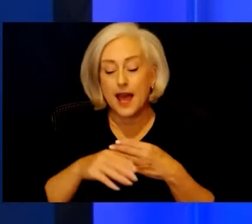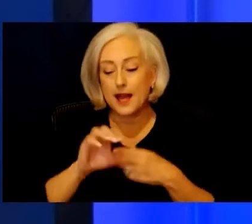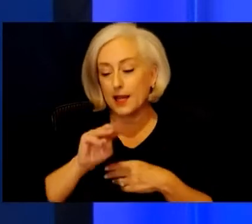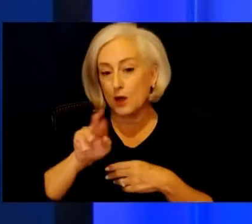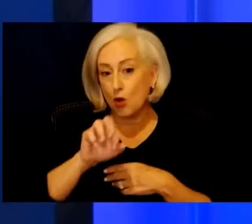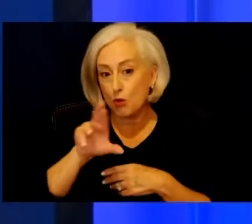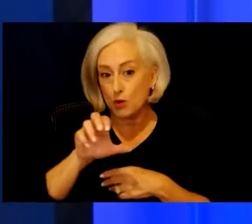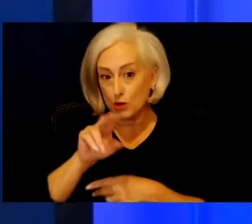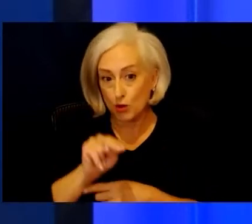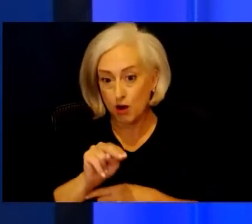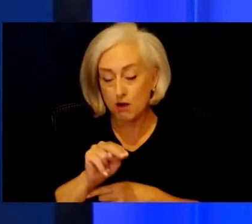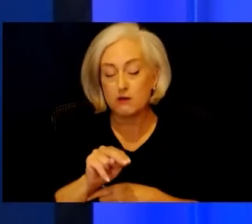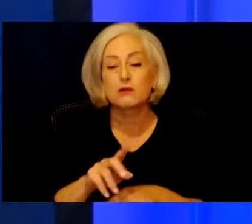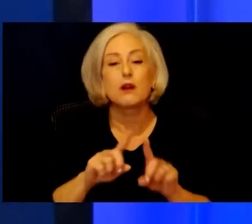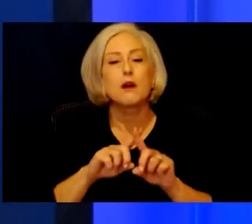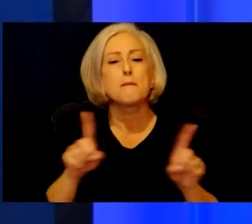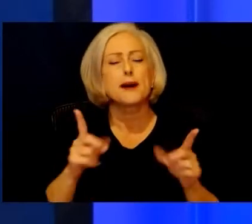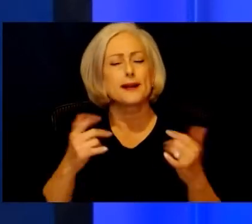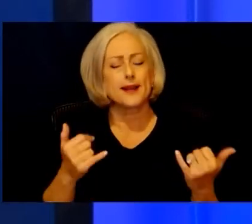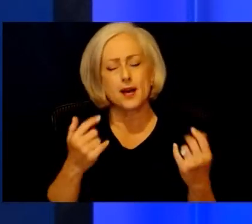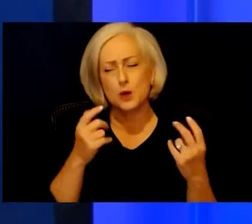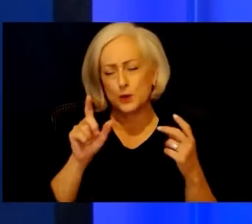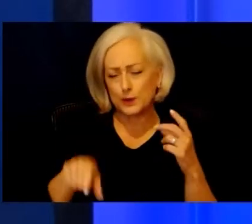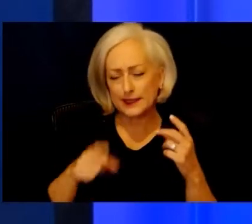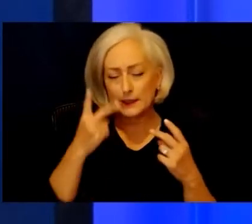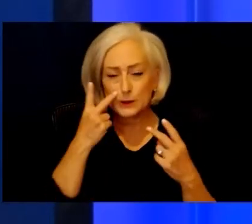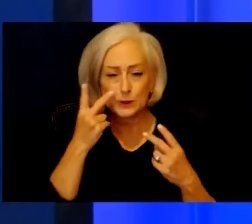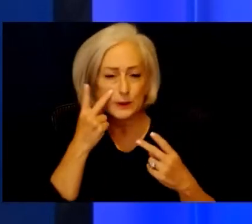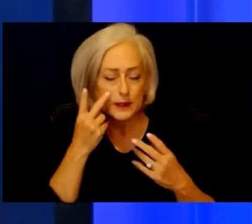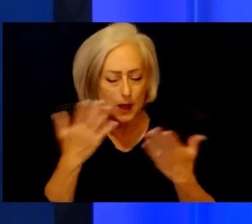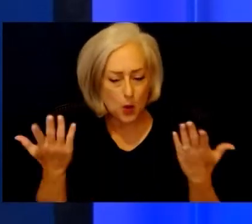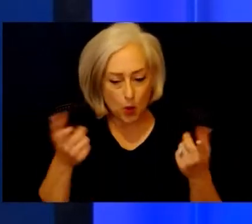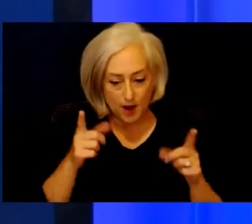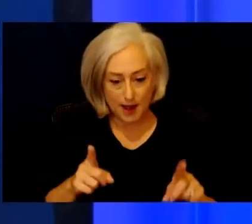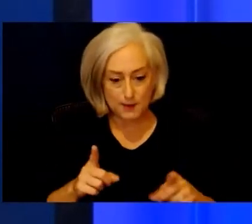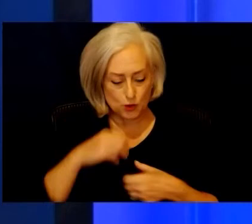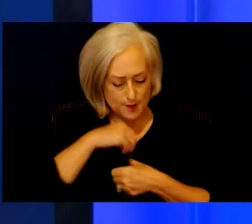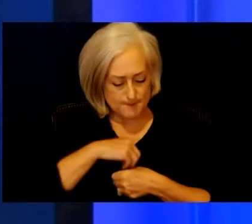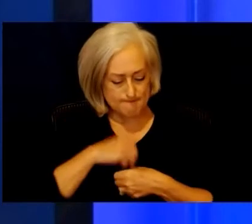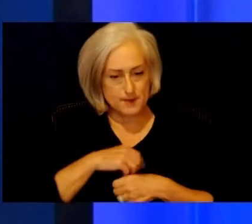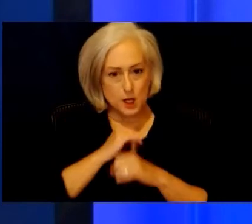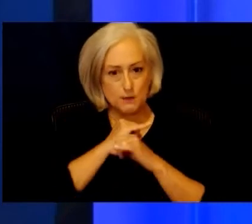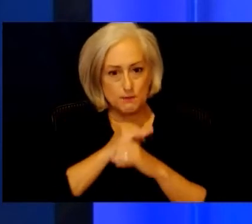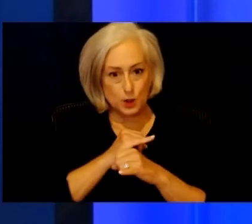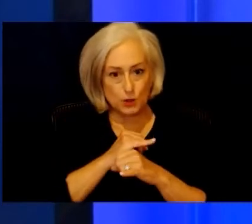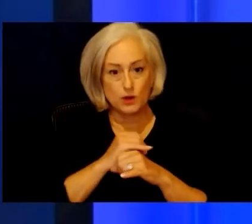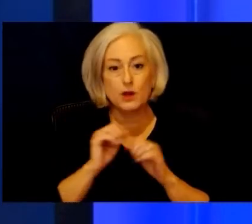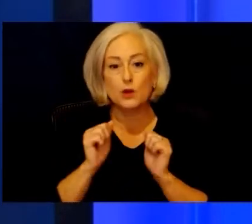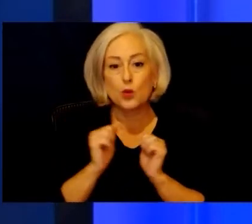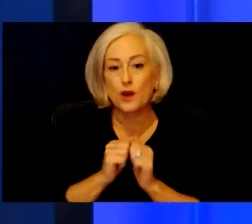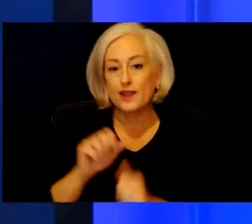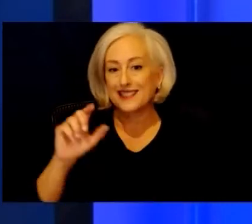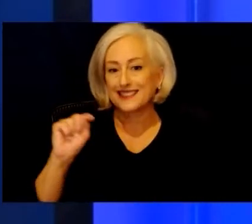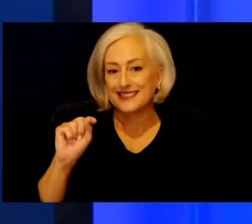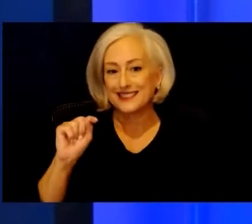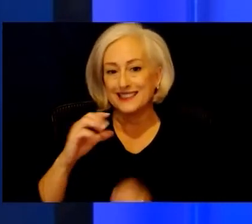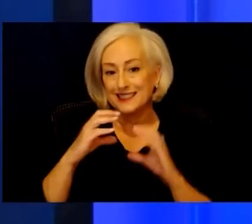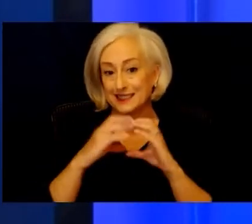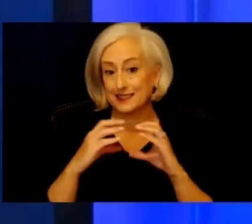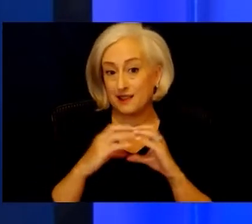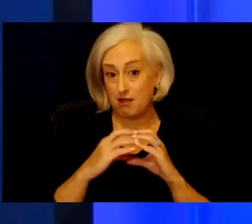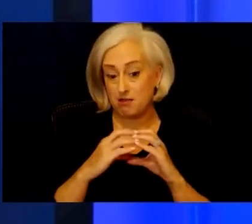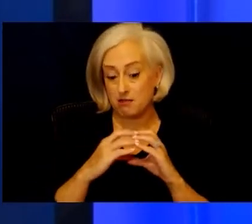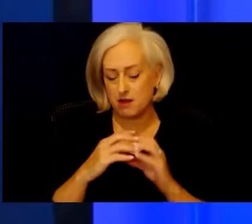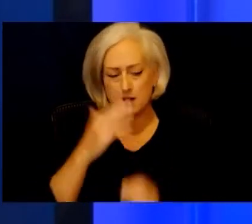see what happens with our sustained immune response, especially with those T cells. because we know even on Omicron, those